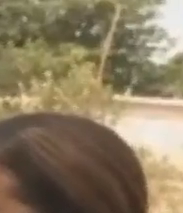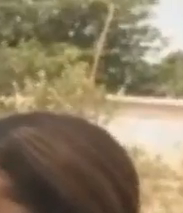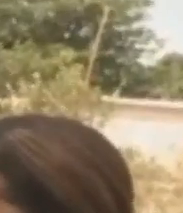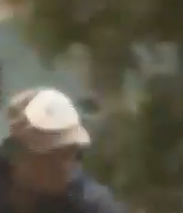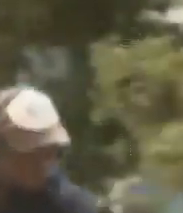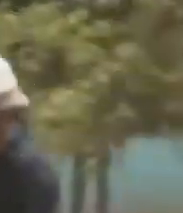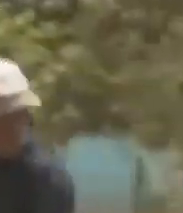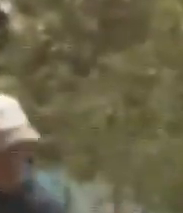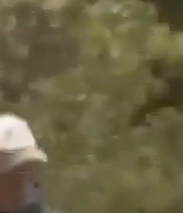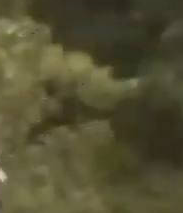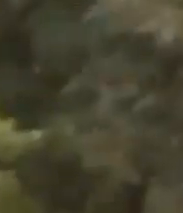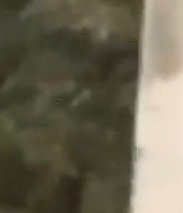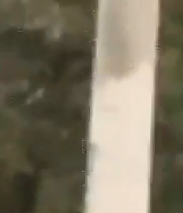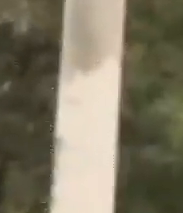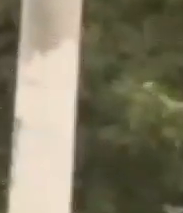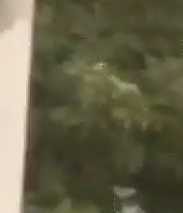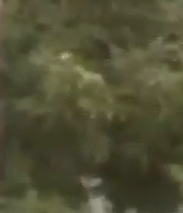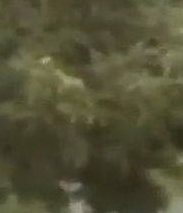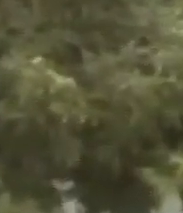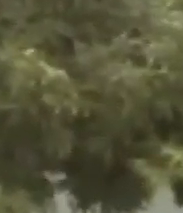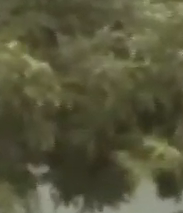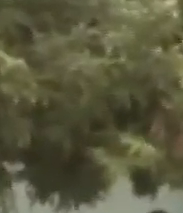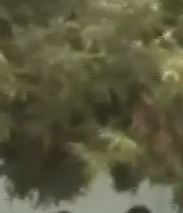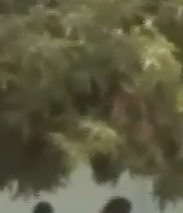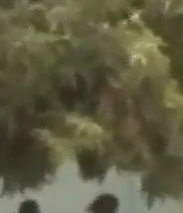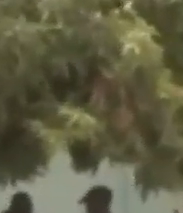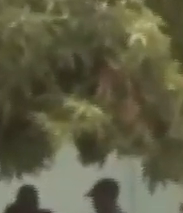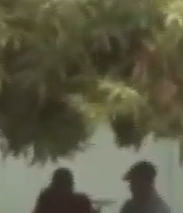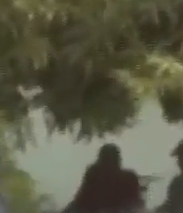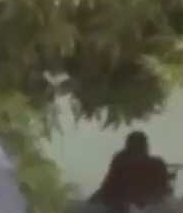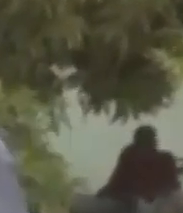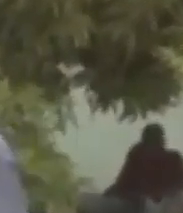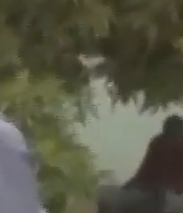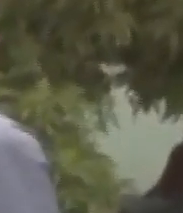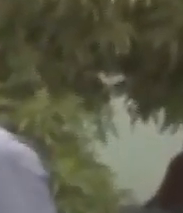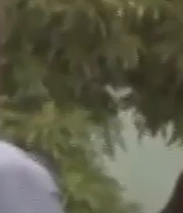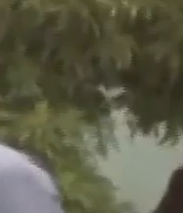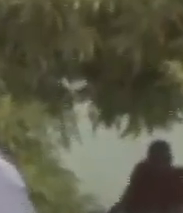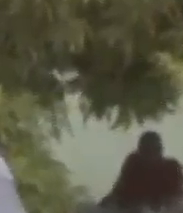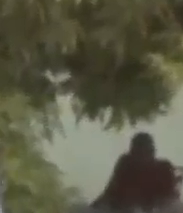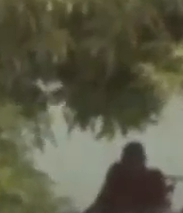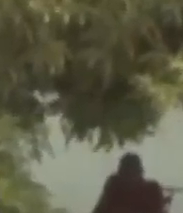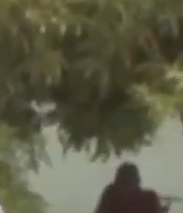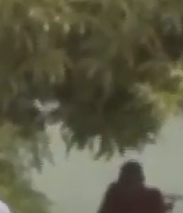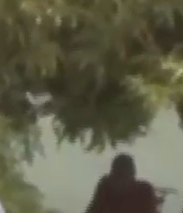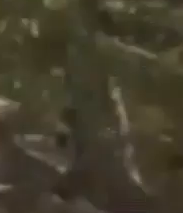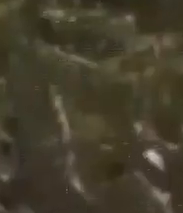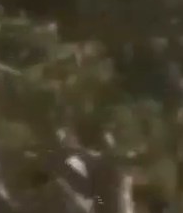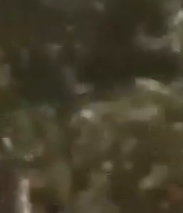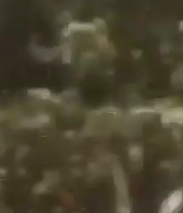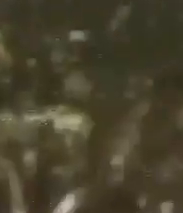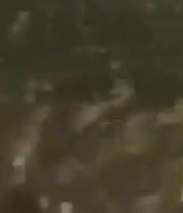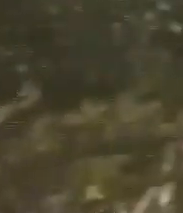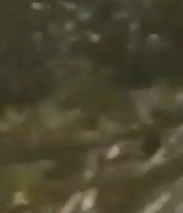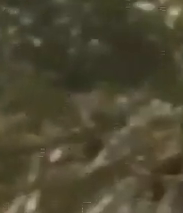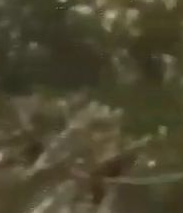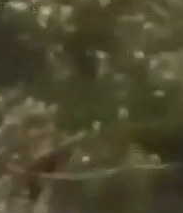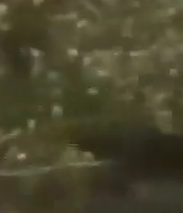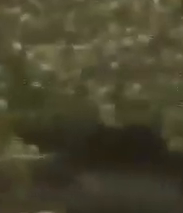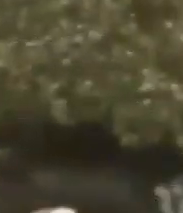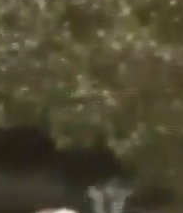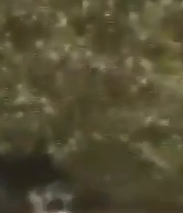KSAC, and just the National Solid Waste Management Authority coming together in cleaning this facility.